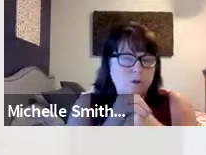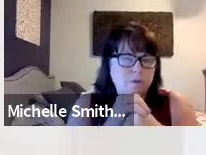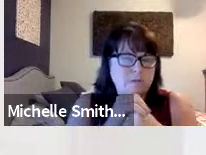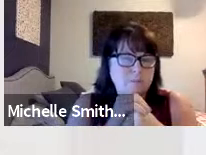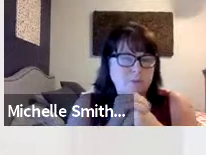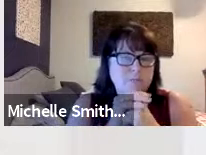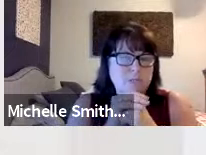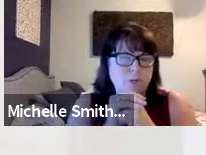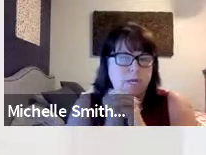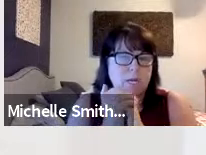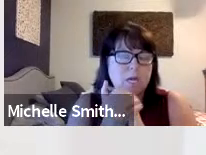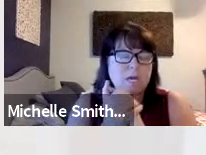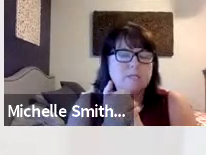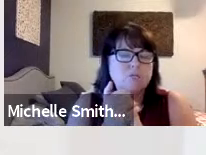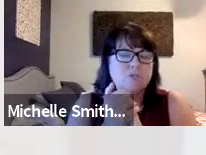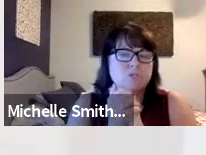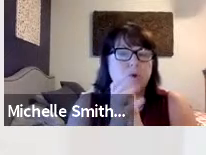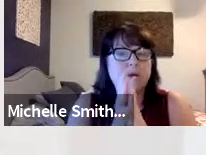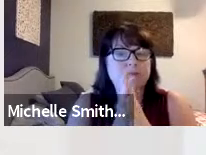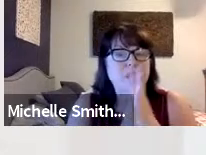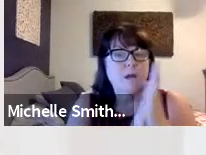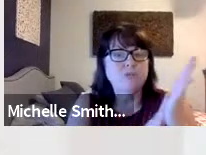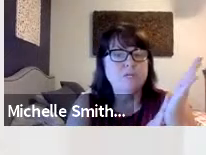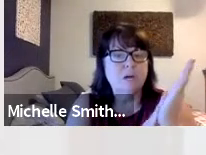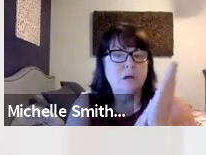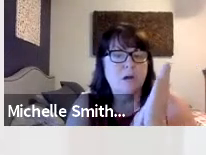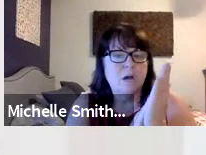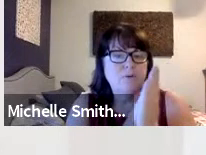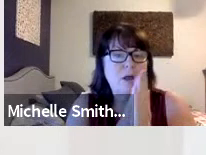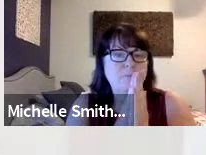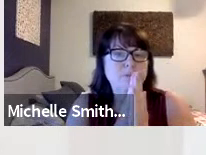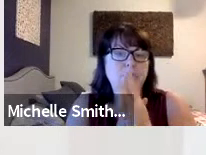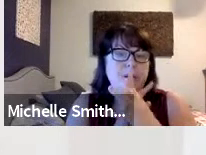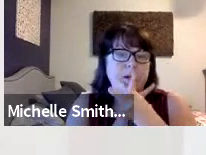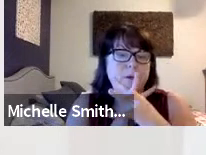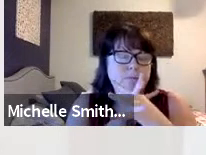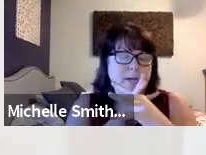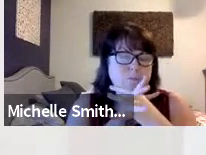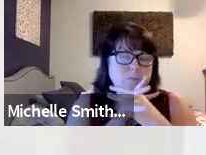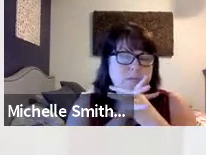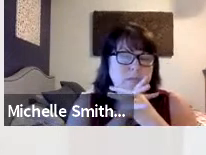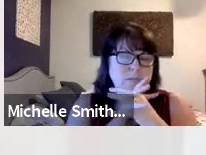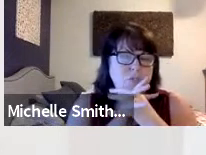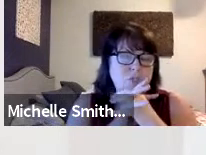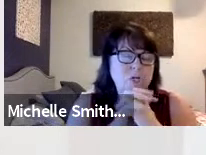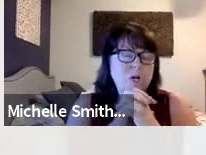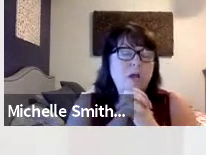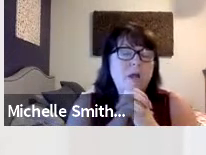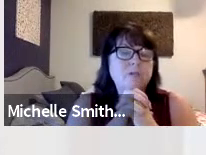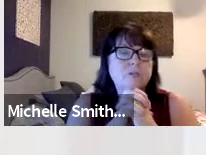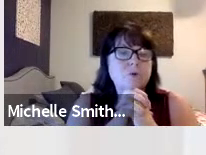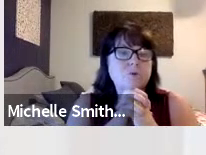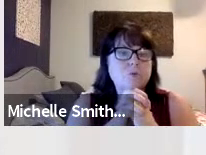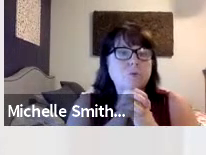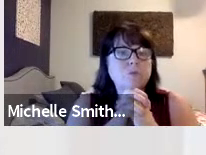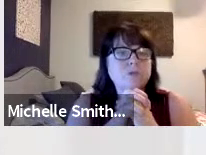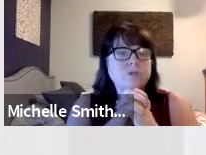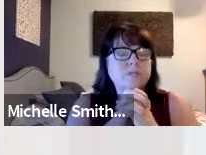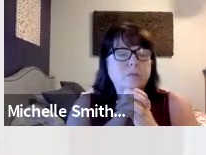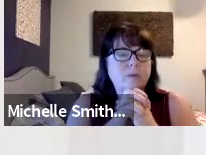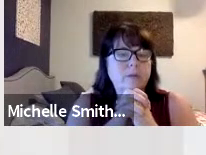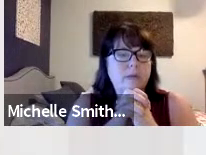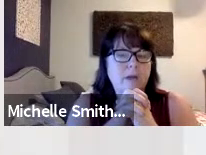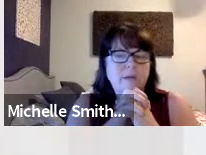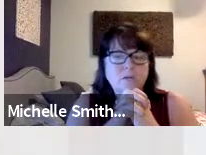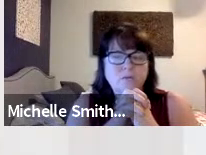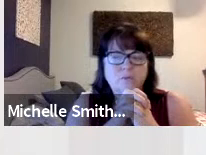lone alternative to in-person learning. Districts don't have the option to offer hybrid learning as was done last year. And so schools are